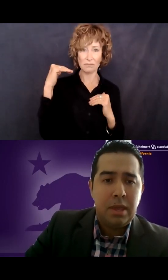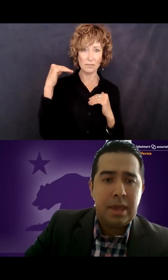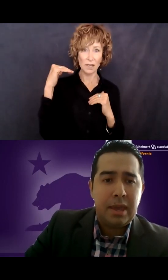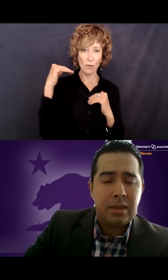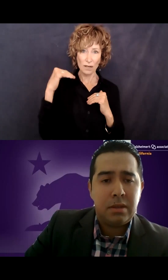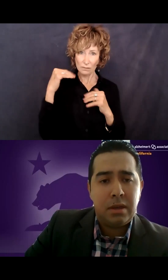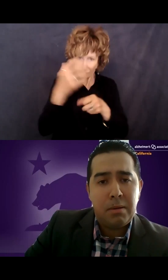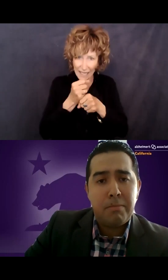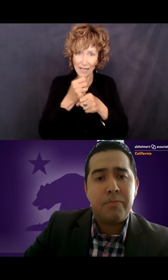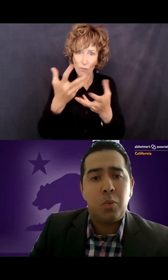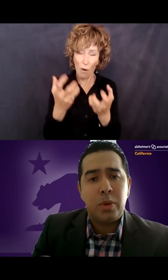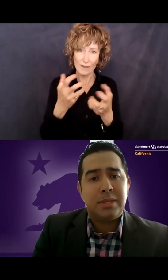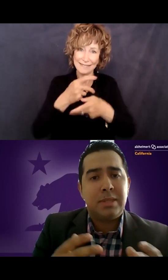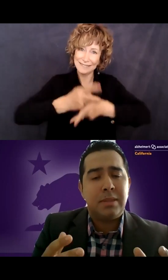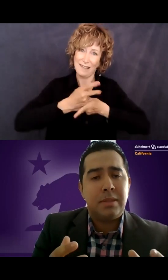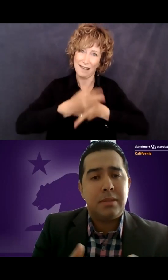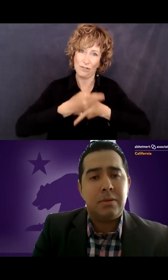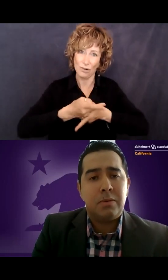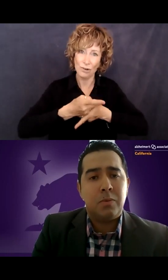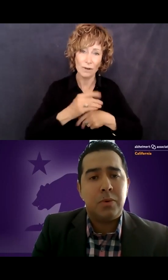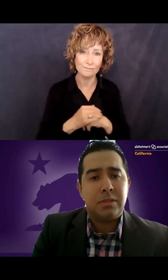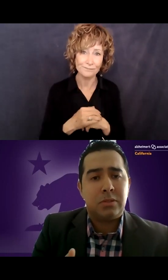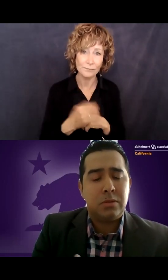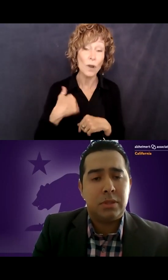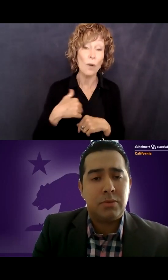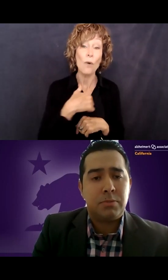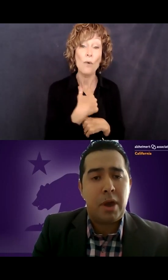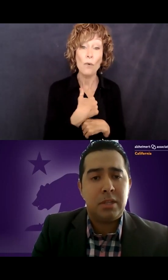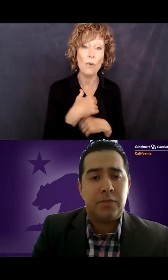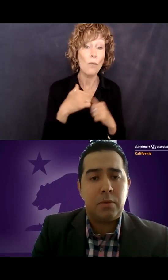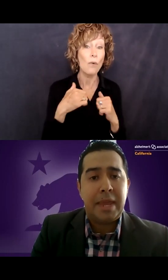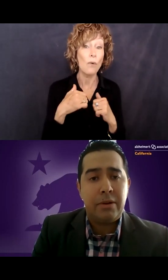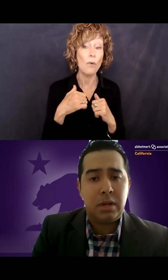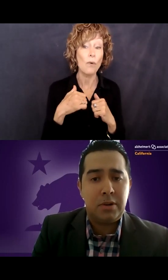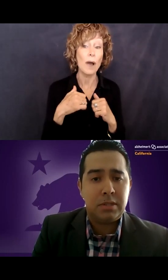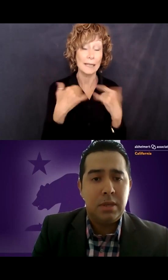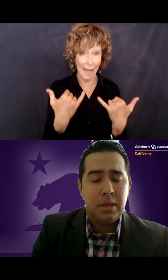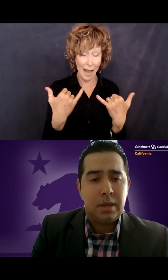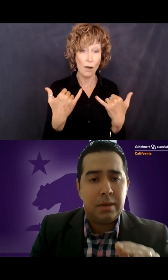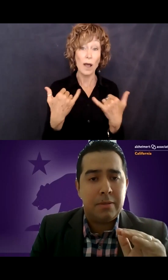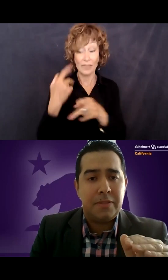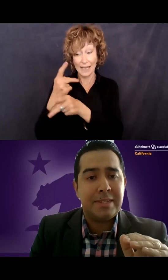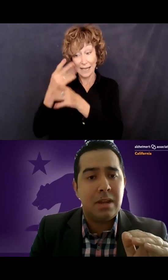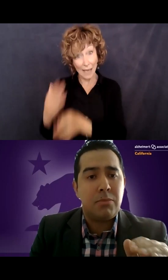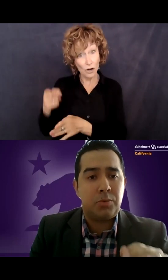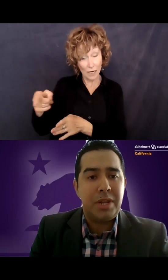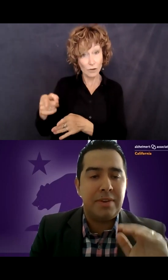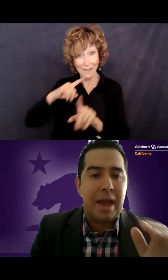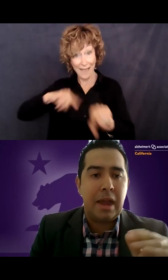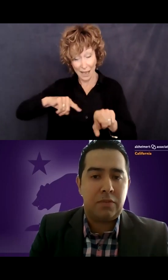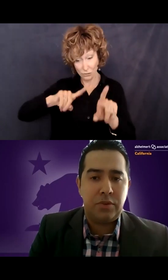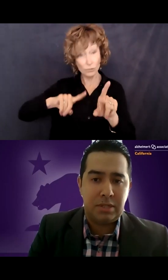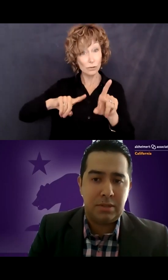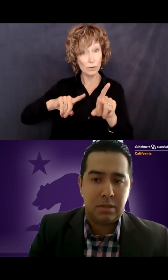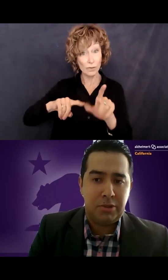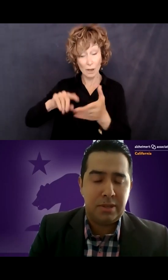care. And we did with the respondents from caregivers, these numbers were even